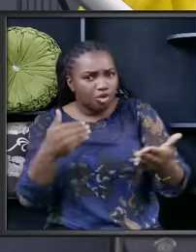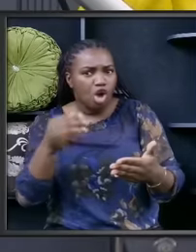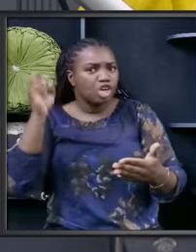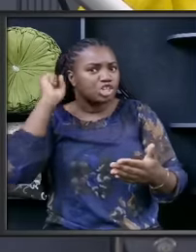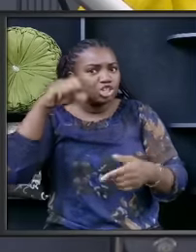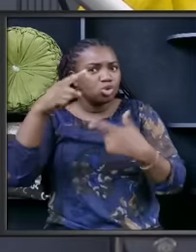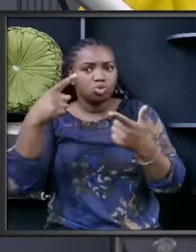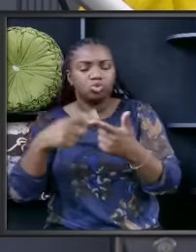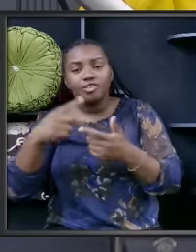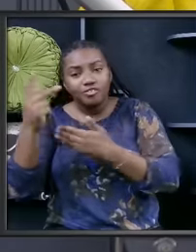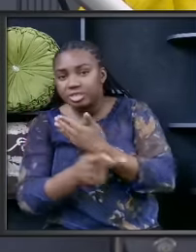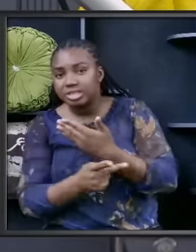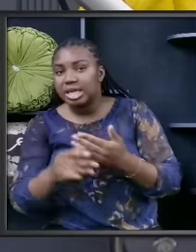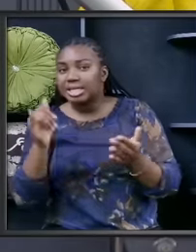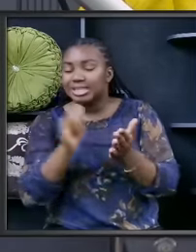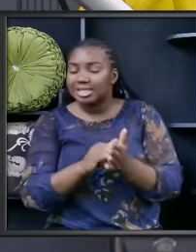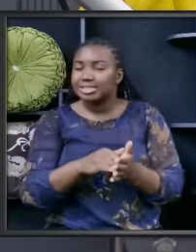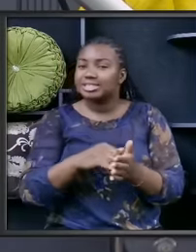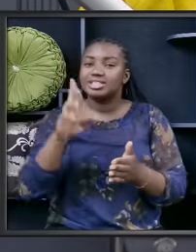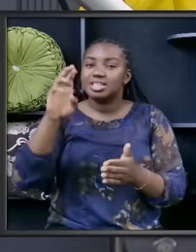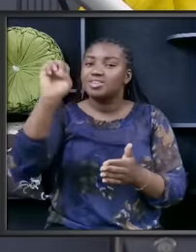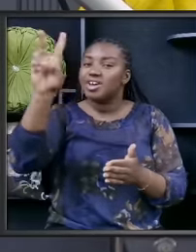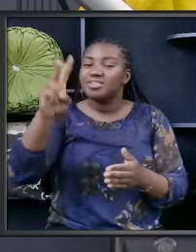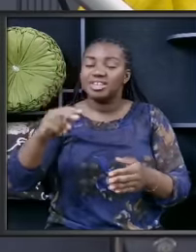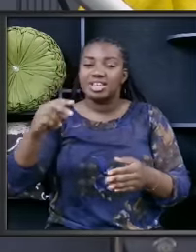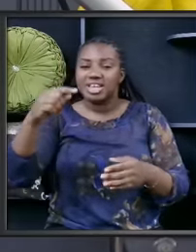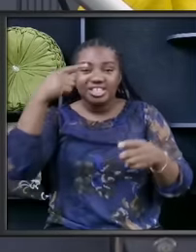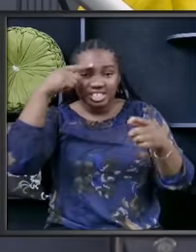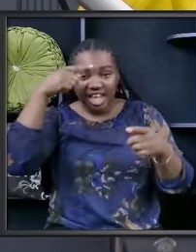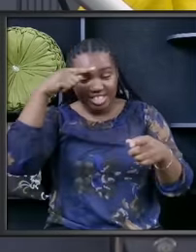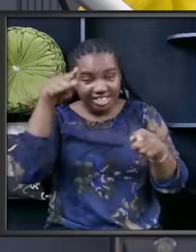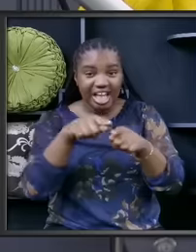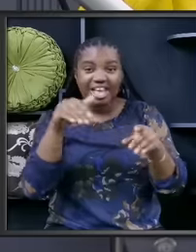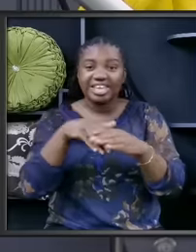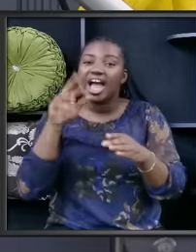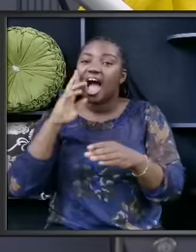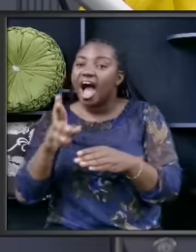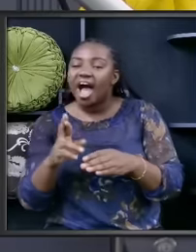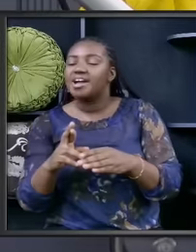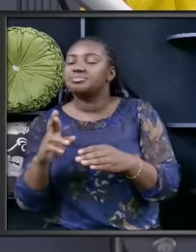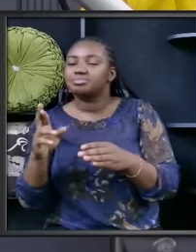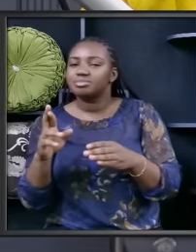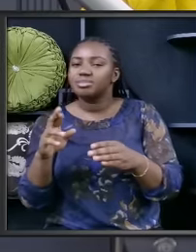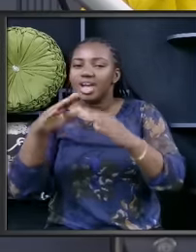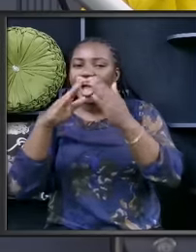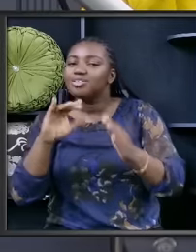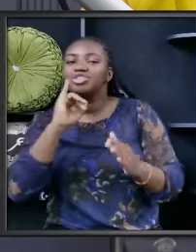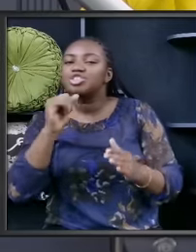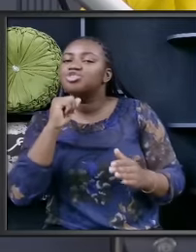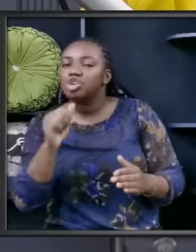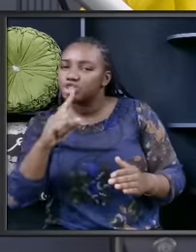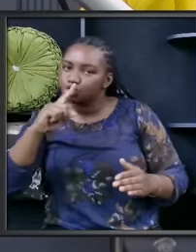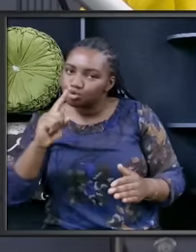no be reverend sister. So now I can't say, okay, thank you, Father. I don't hear. I carry myself, begin to go home. I can't